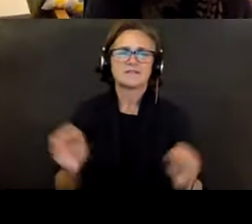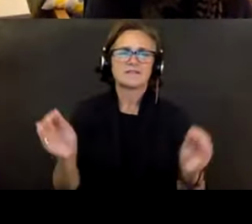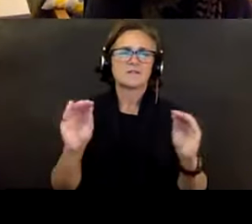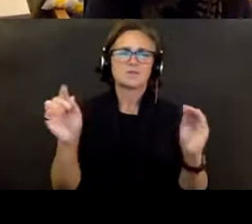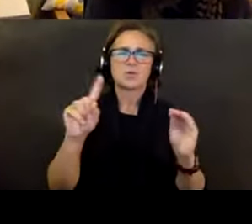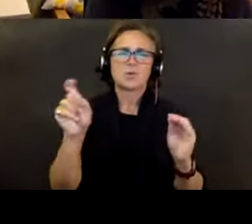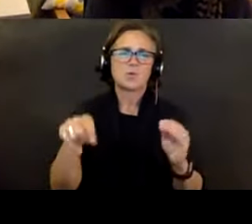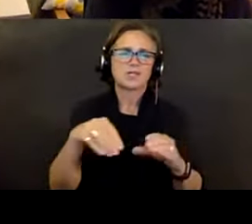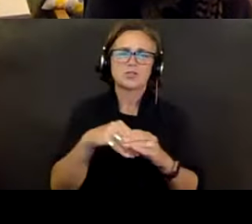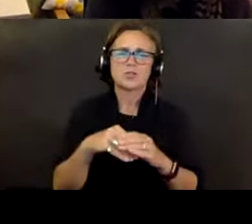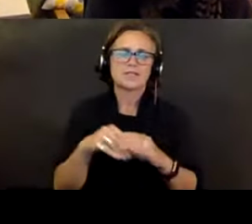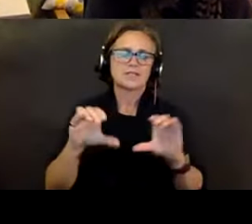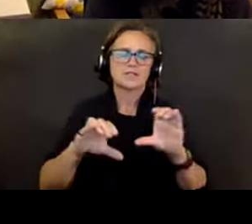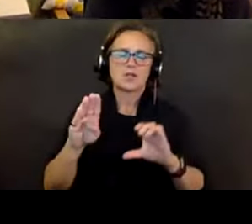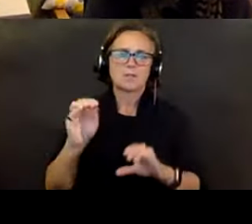Josephine?